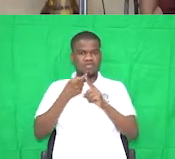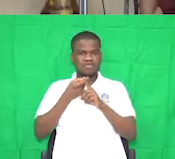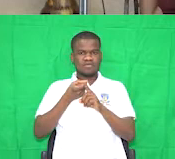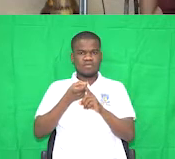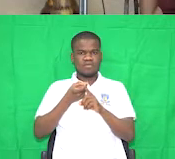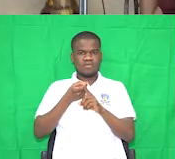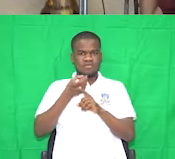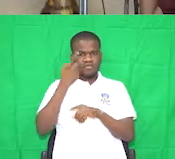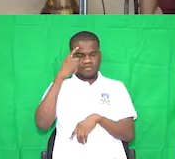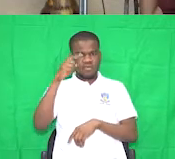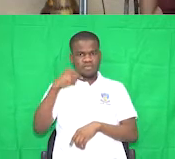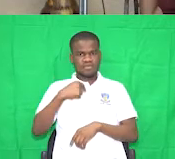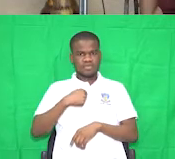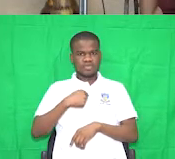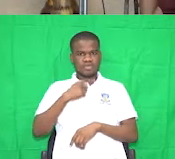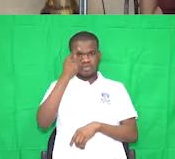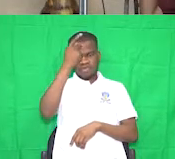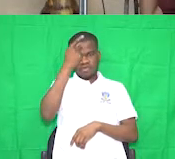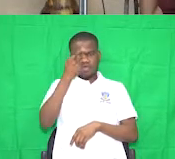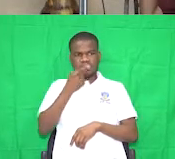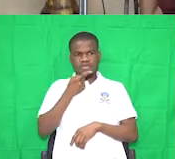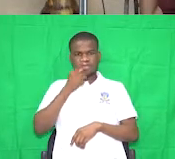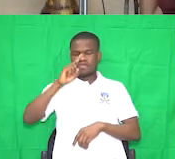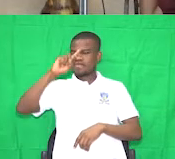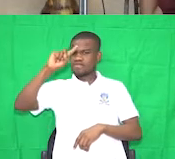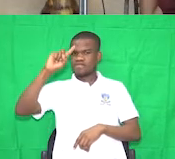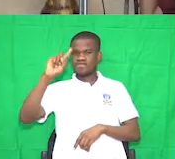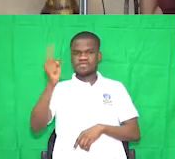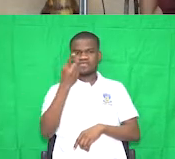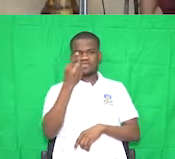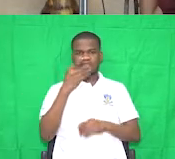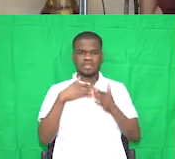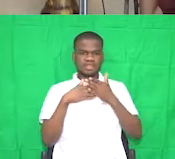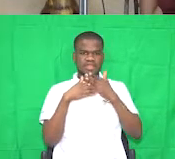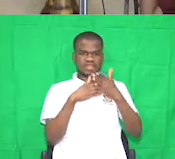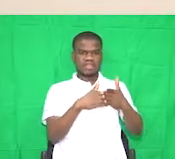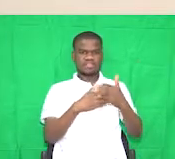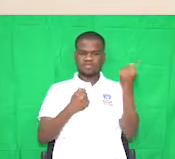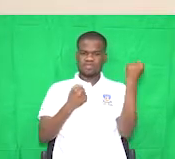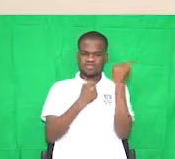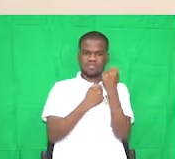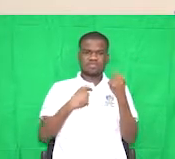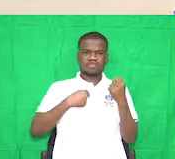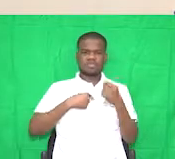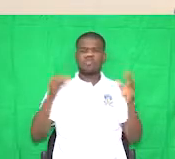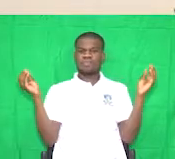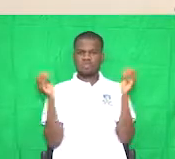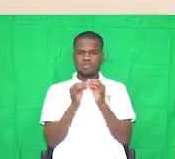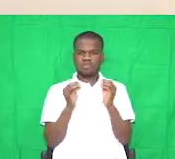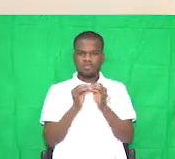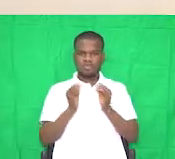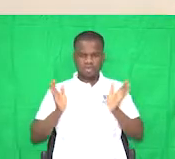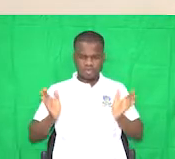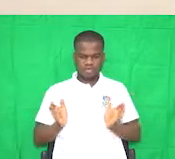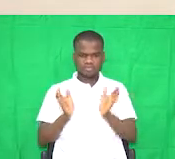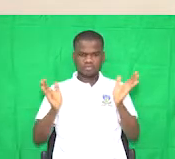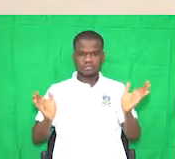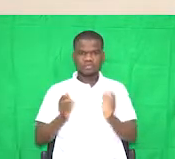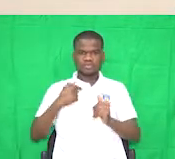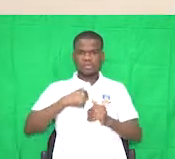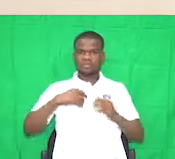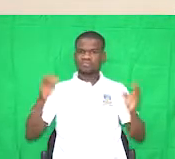My parents, my number one cheerleaders and support system. You encourage